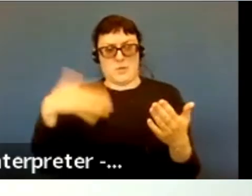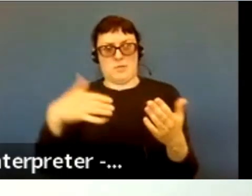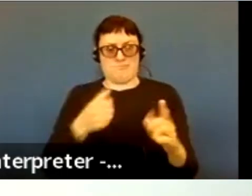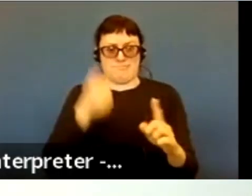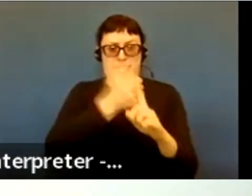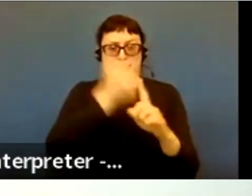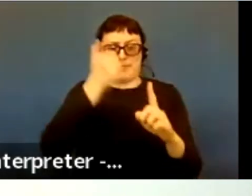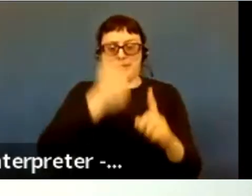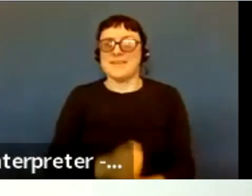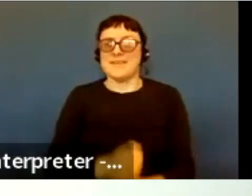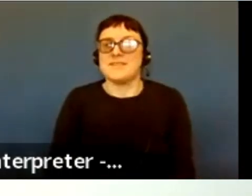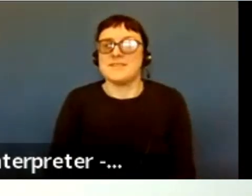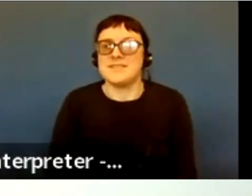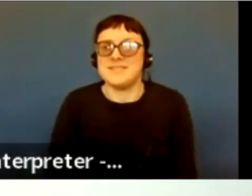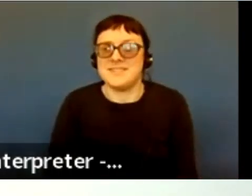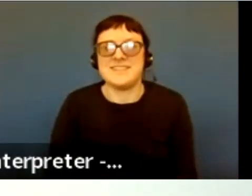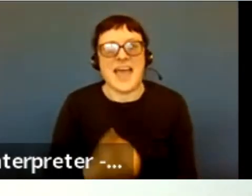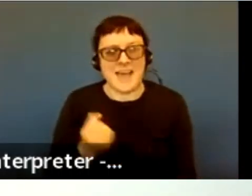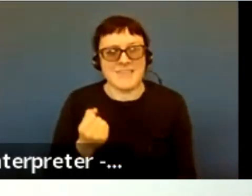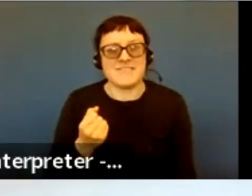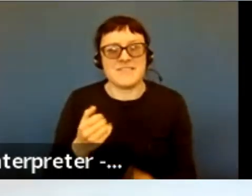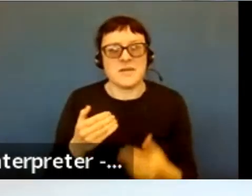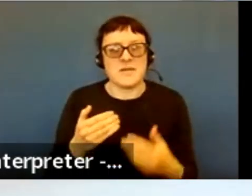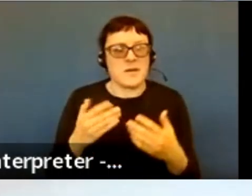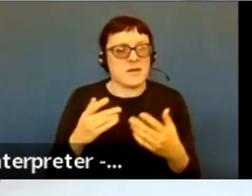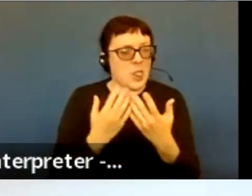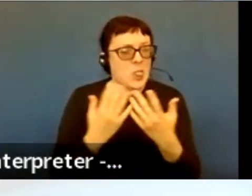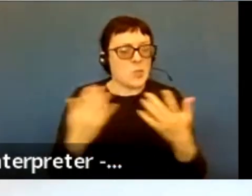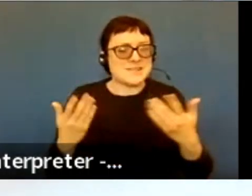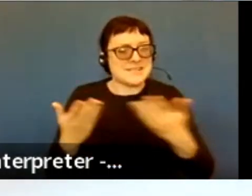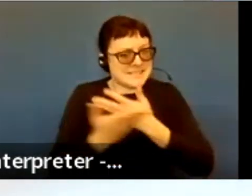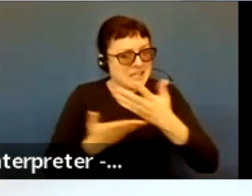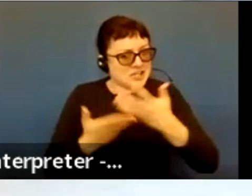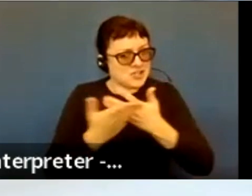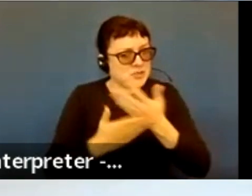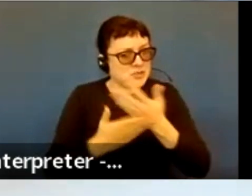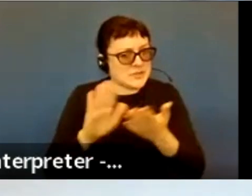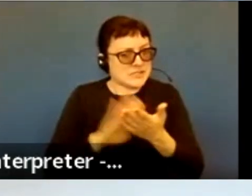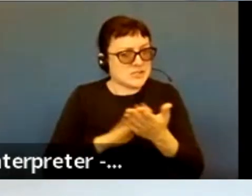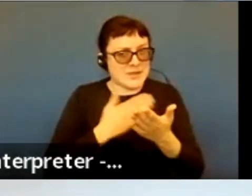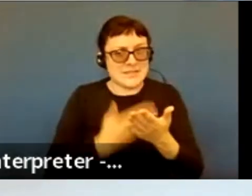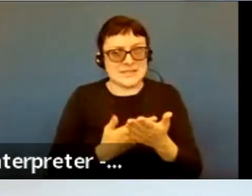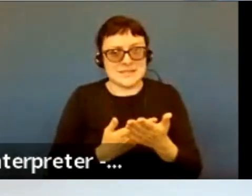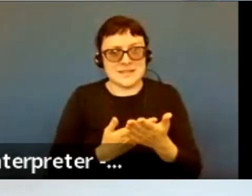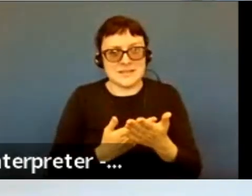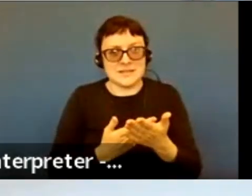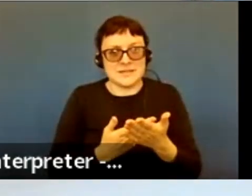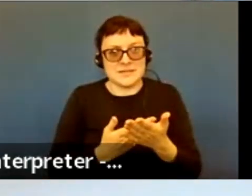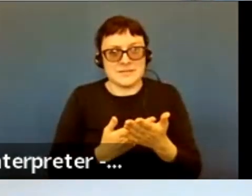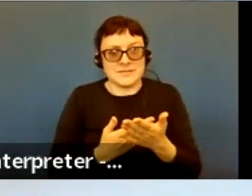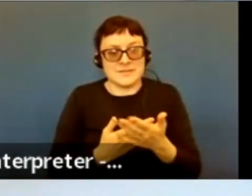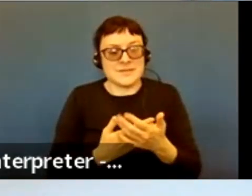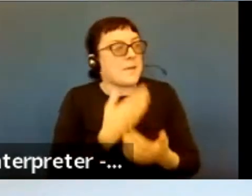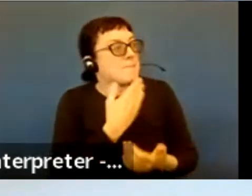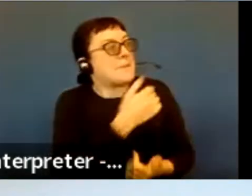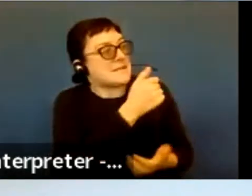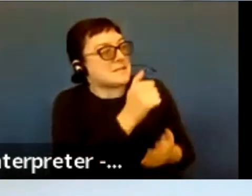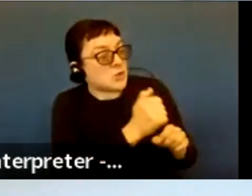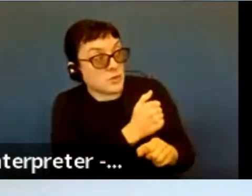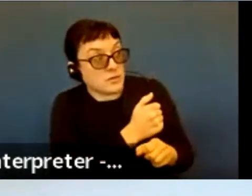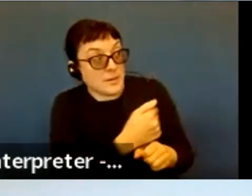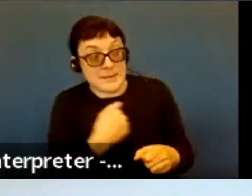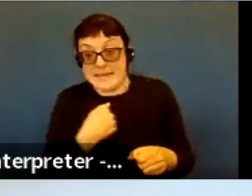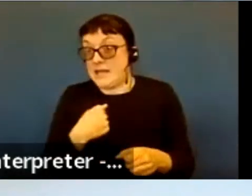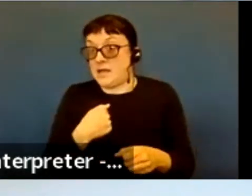Yeah. Startlingly. I mean, there's a big discussion with the sonnet as to... Please do.